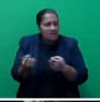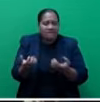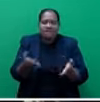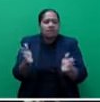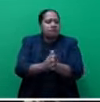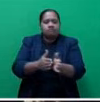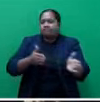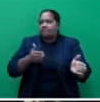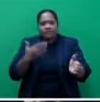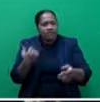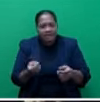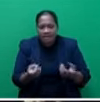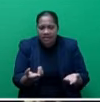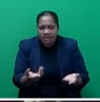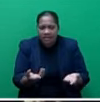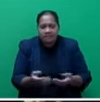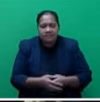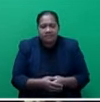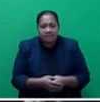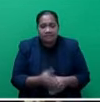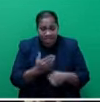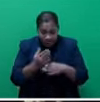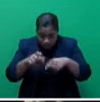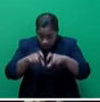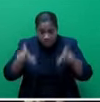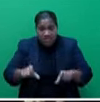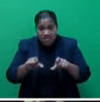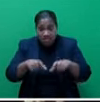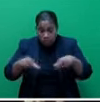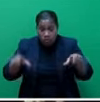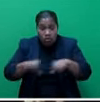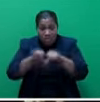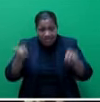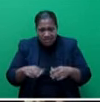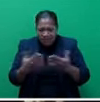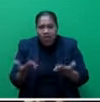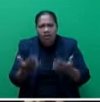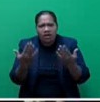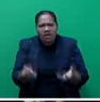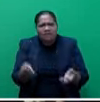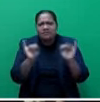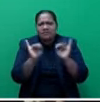The efficiency of the court system is still an issue. So,